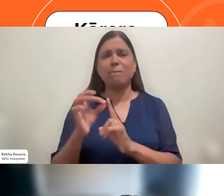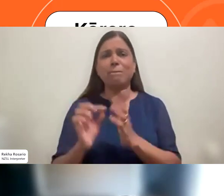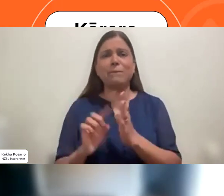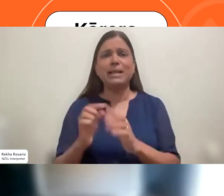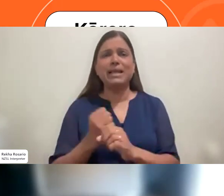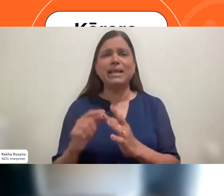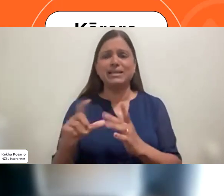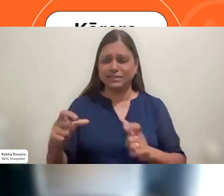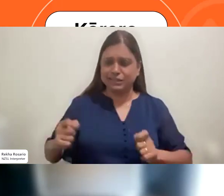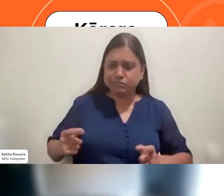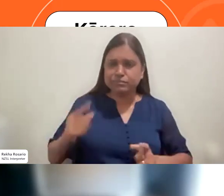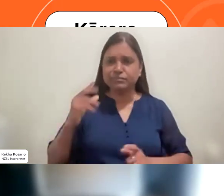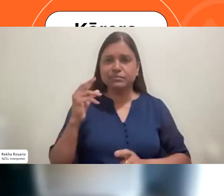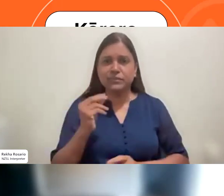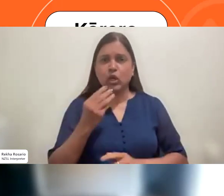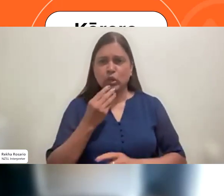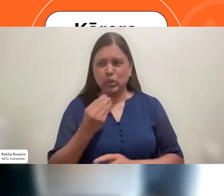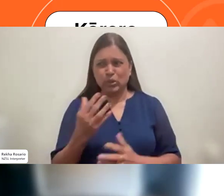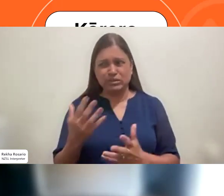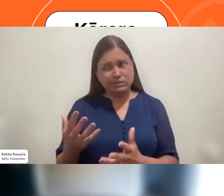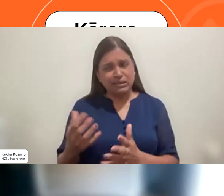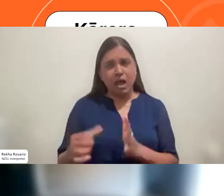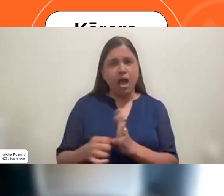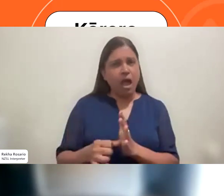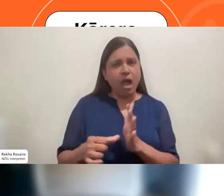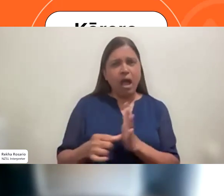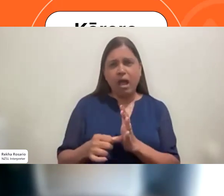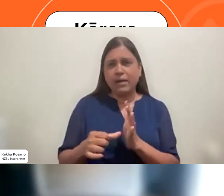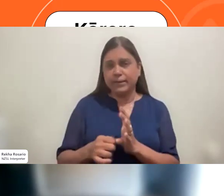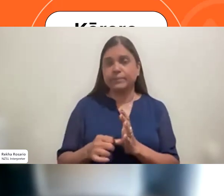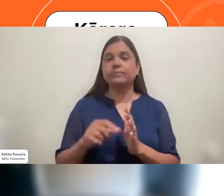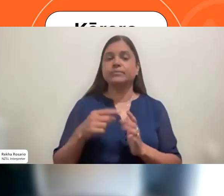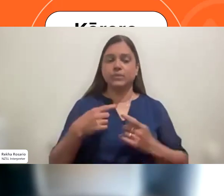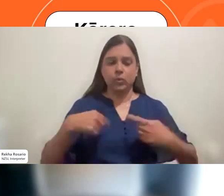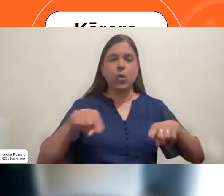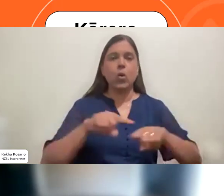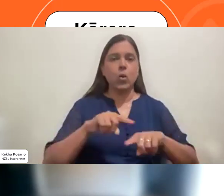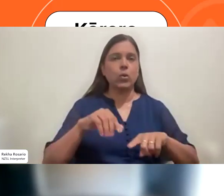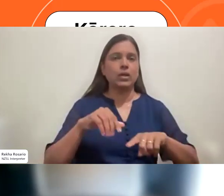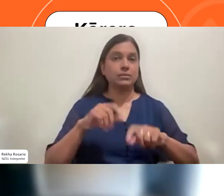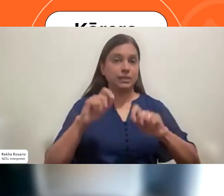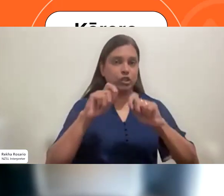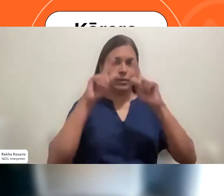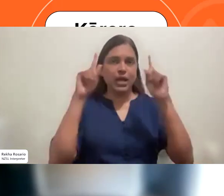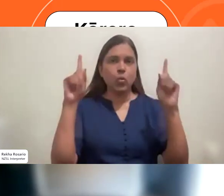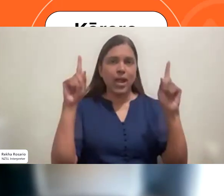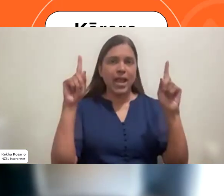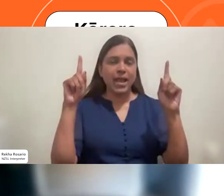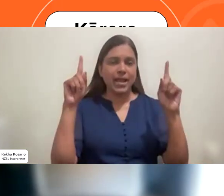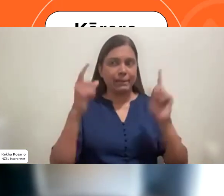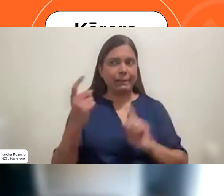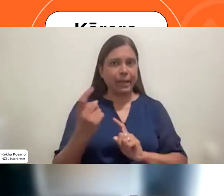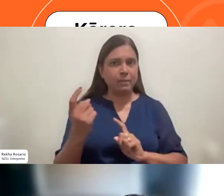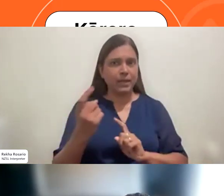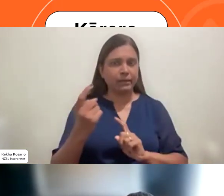someone potentially. So it's something we all just need to be aware of and talking about regularly and moving